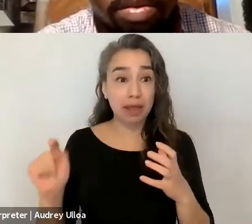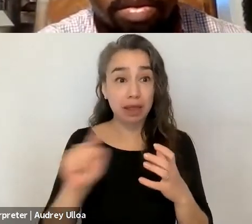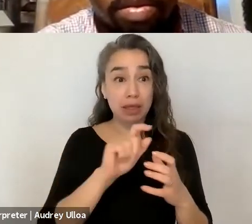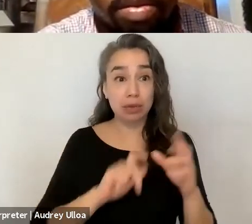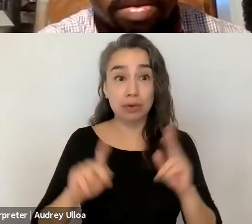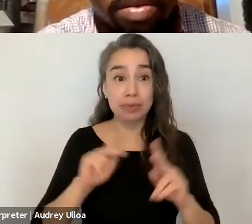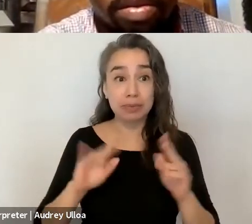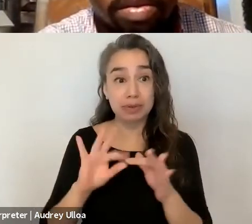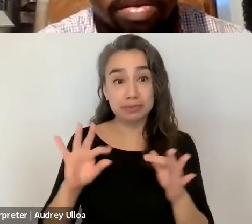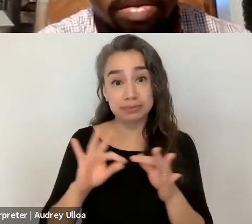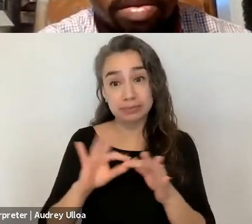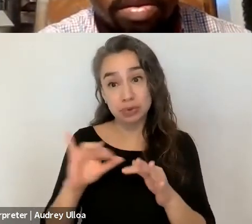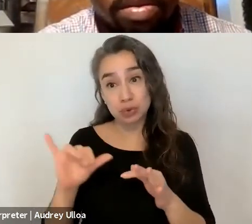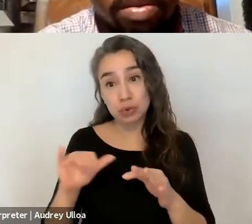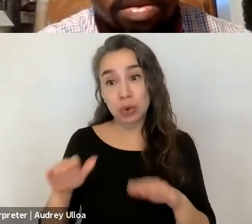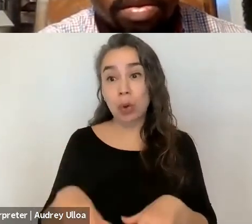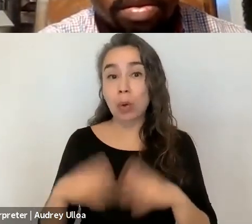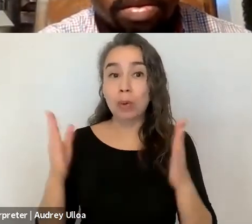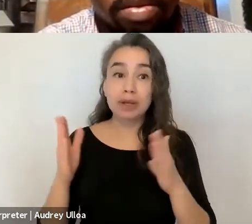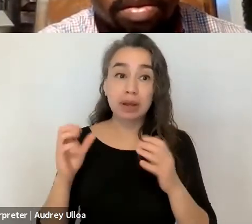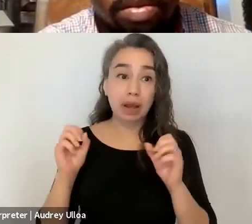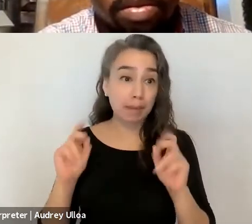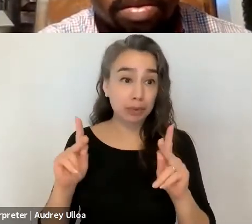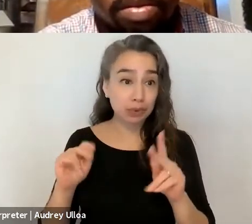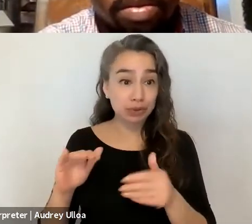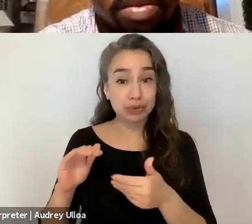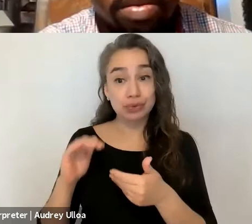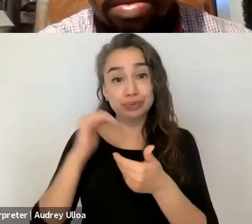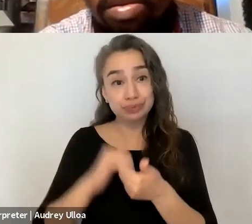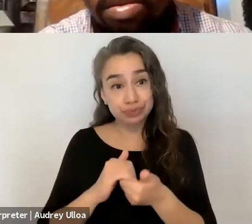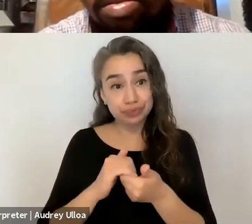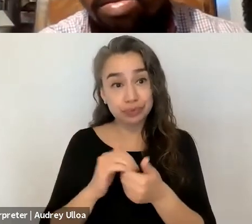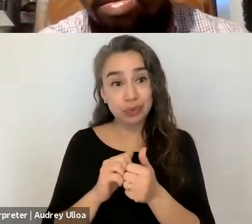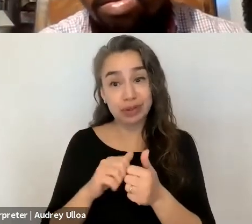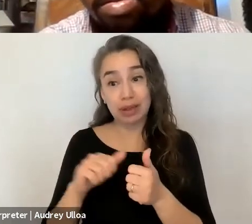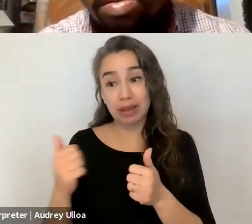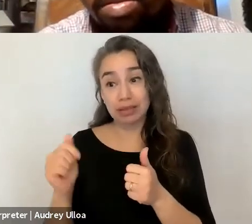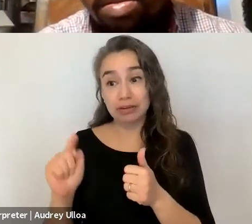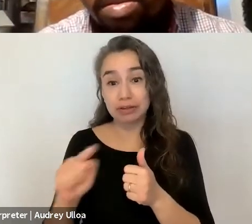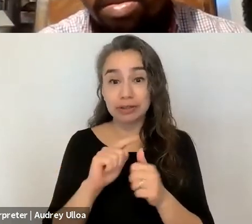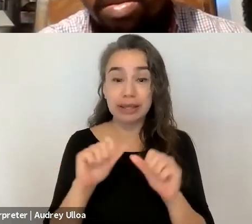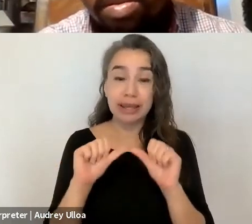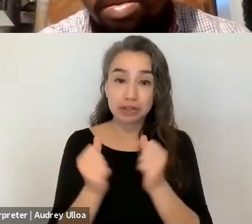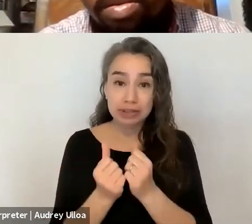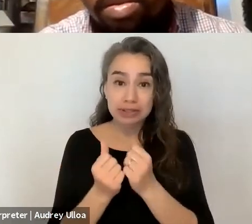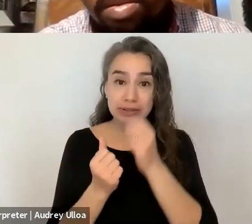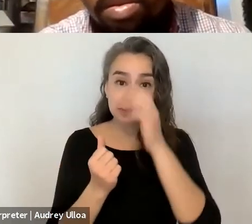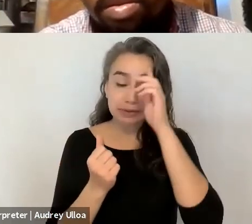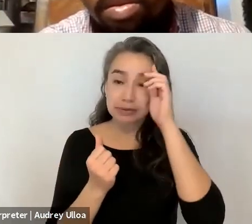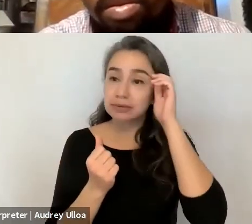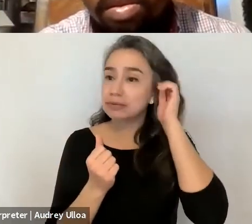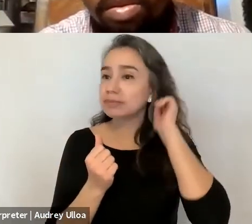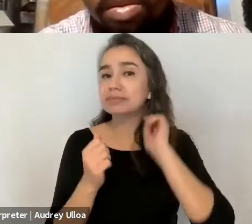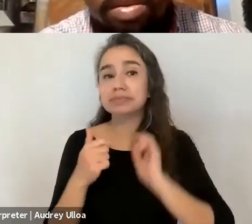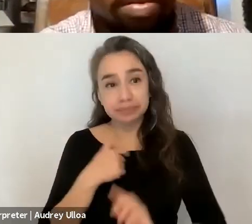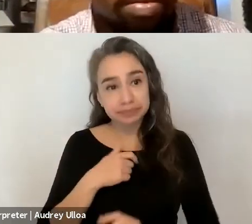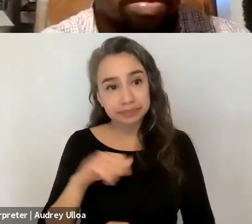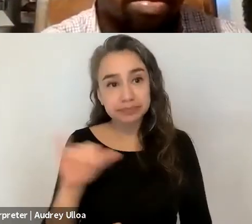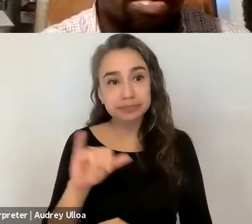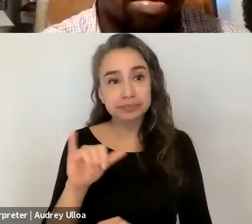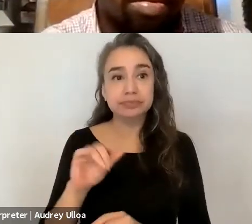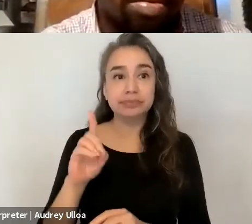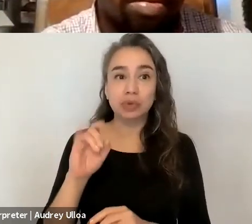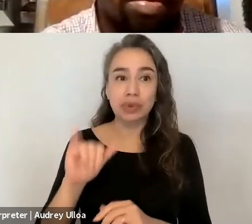that this opened up opportunities to partner with new agencies, and I've been able to do that as well with our